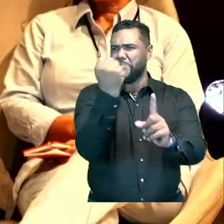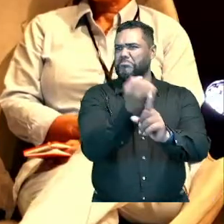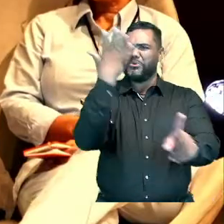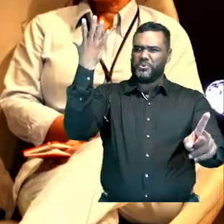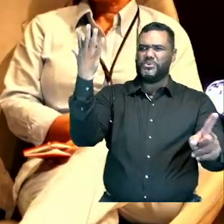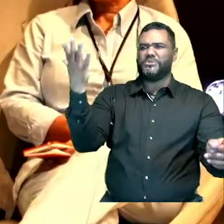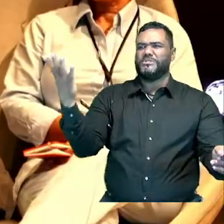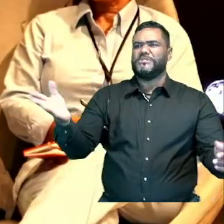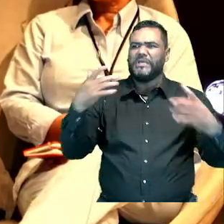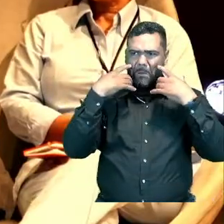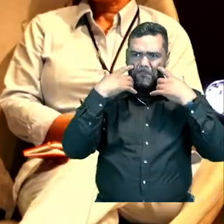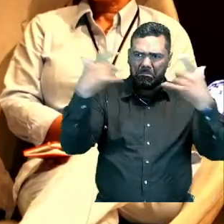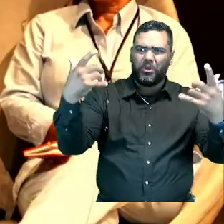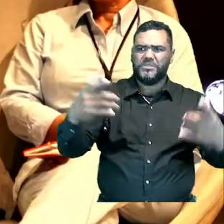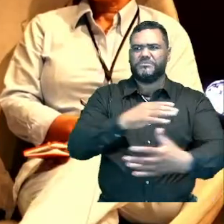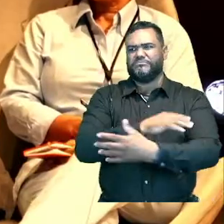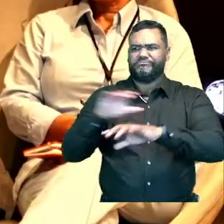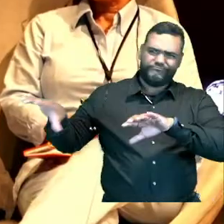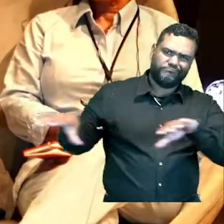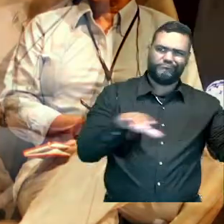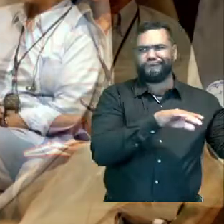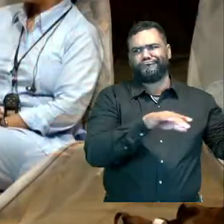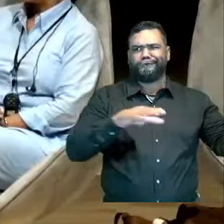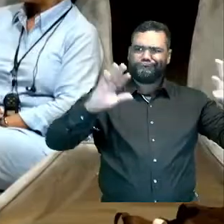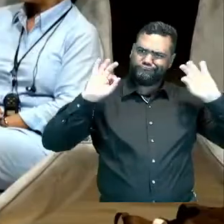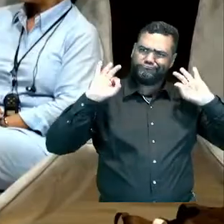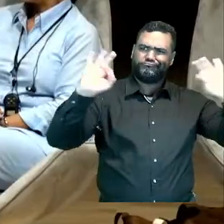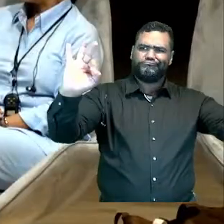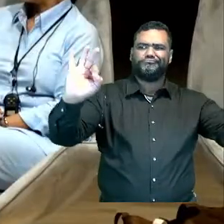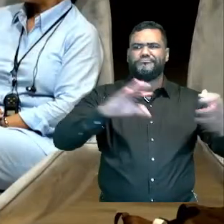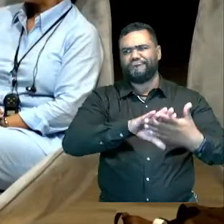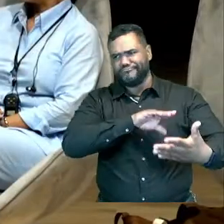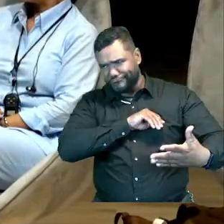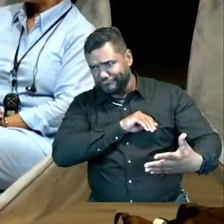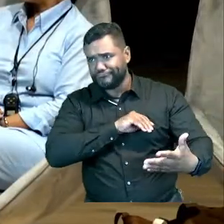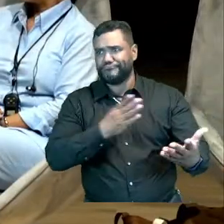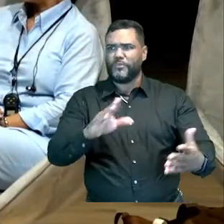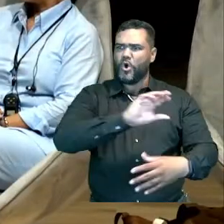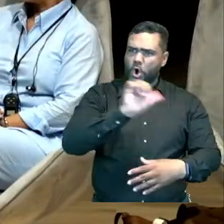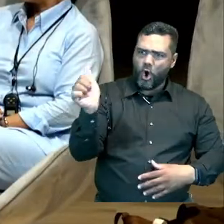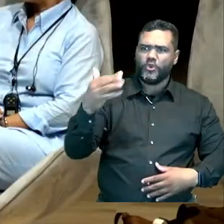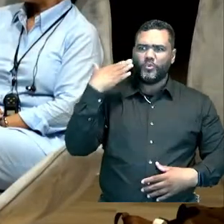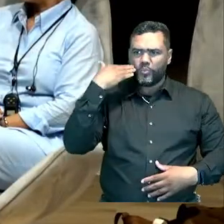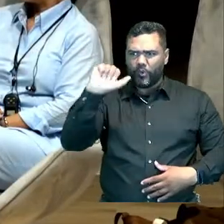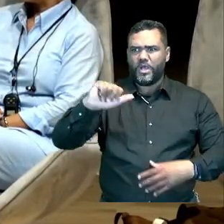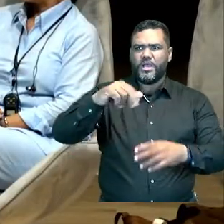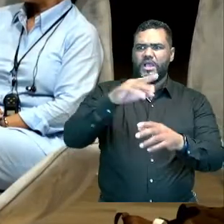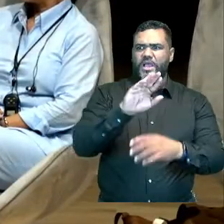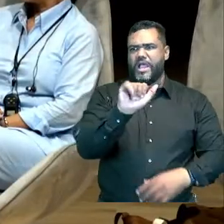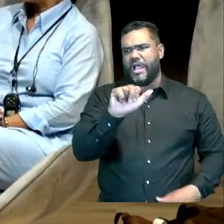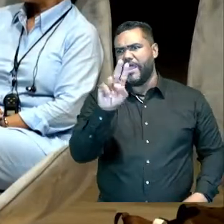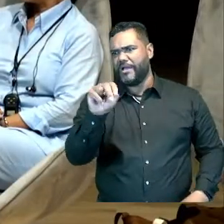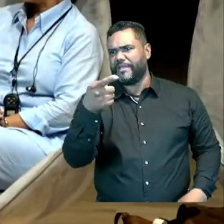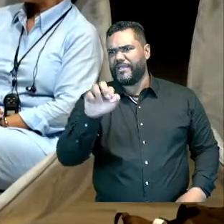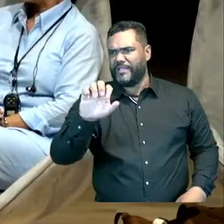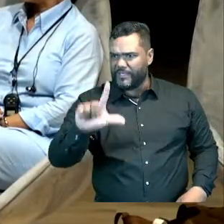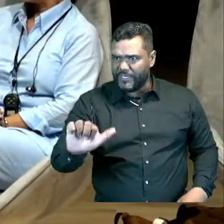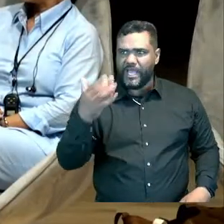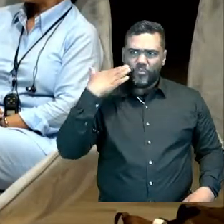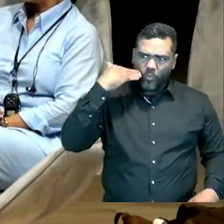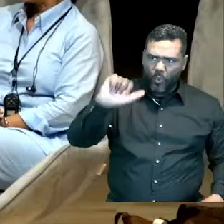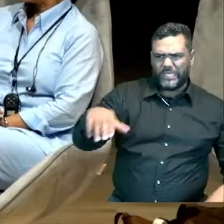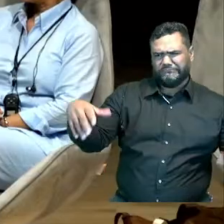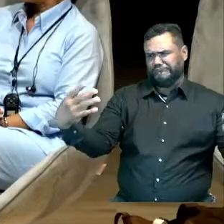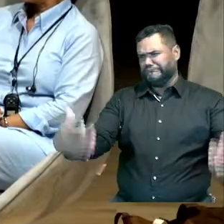Angela Davis as well, saying thank you. I was very excited when I saw that you would be